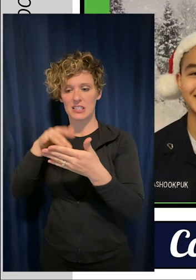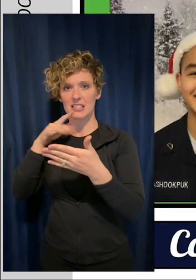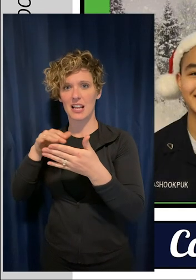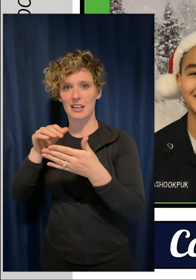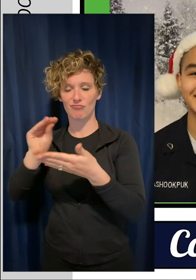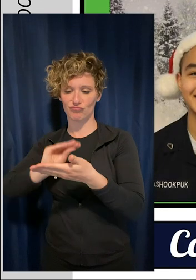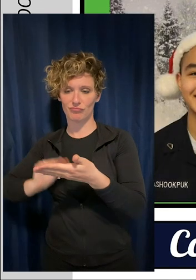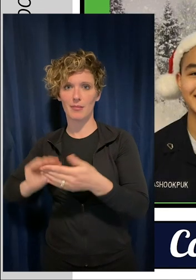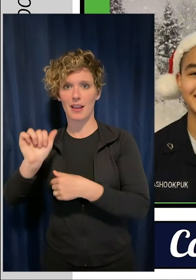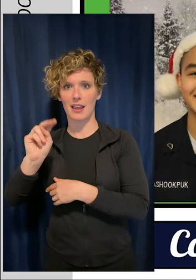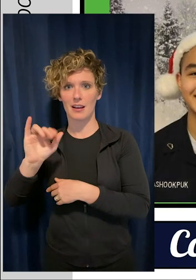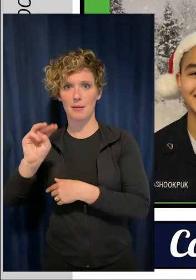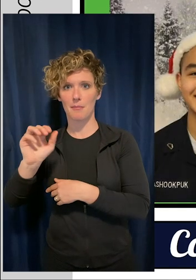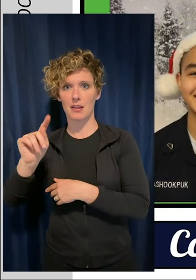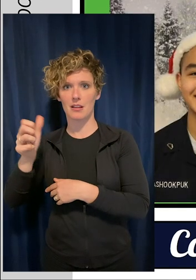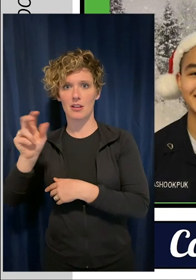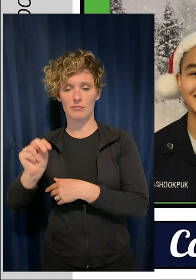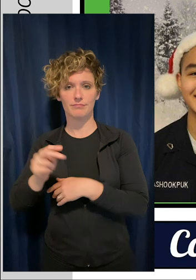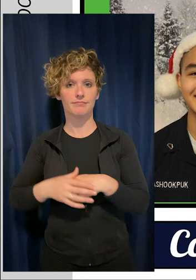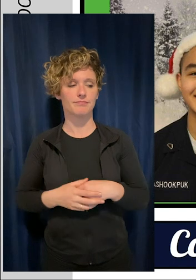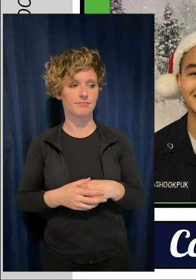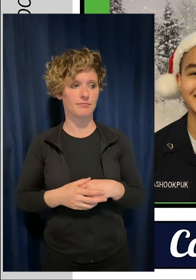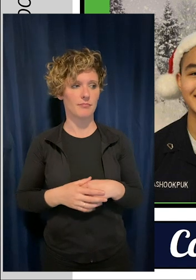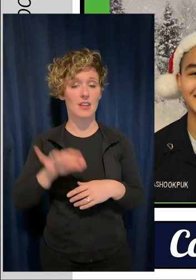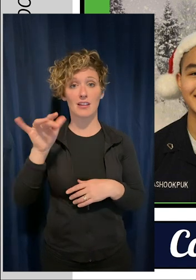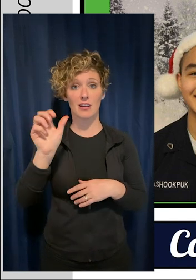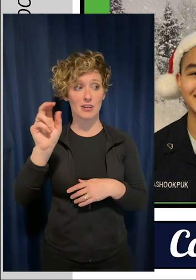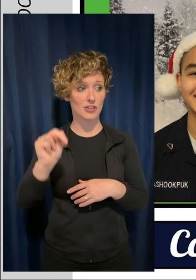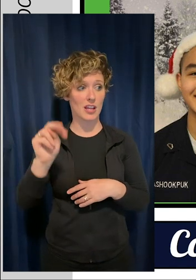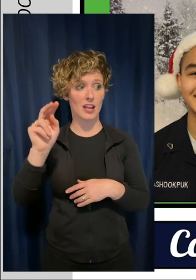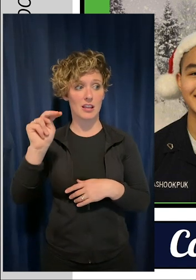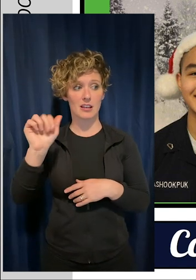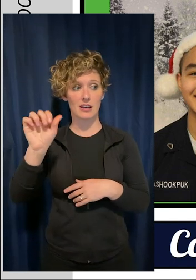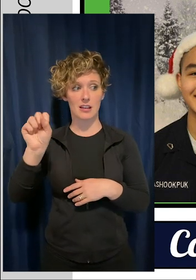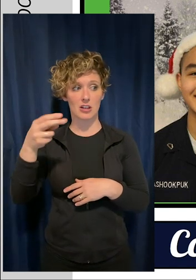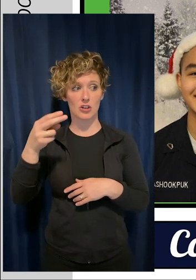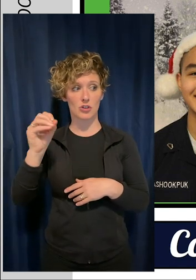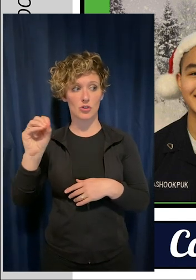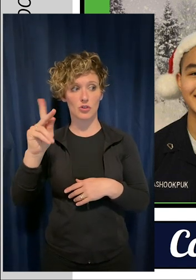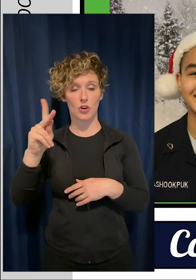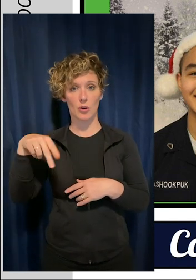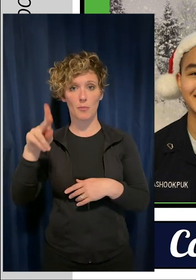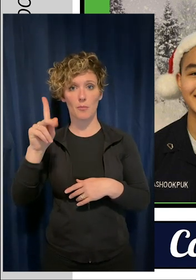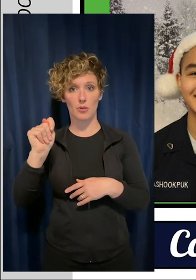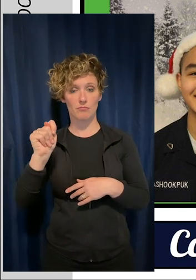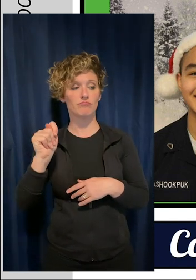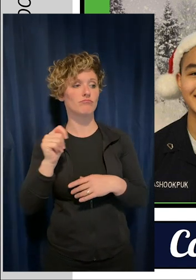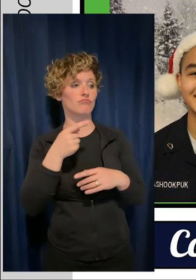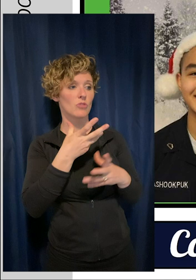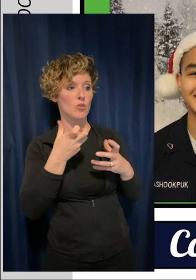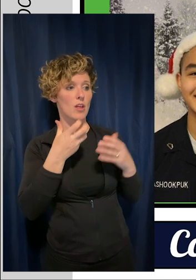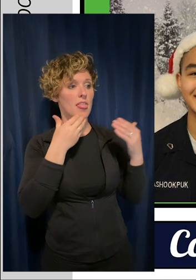Jan Nashukbuk would like to thank his family, Mrs. Doss, Coach Weinberger, Coach Chirac, Mr. Lytle, and